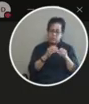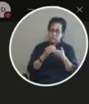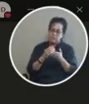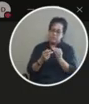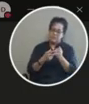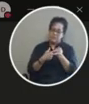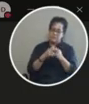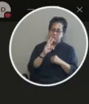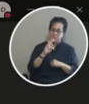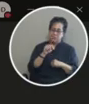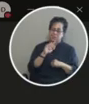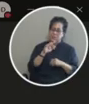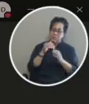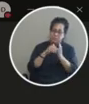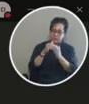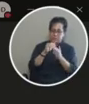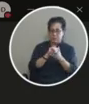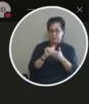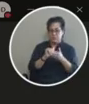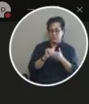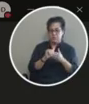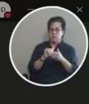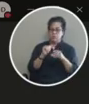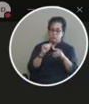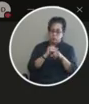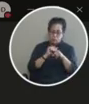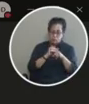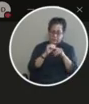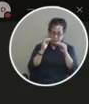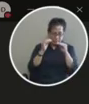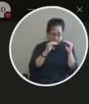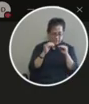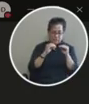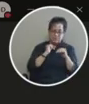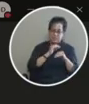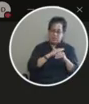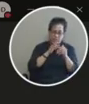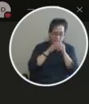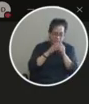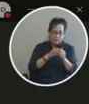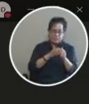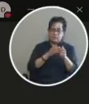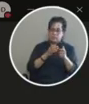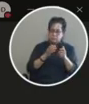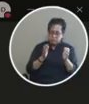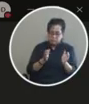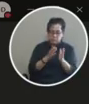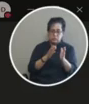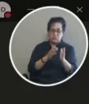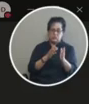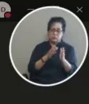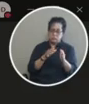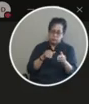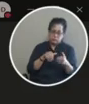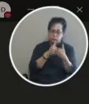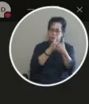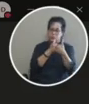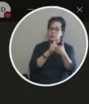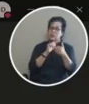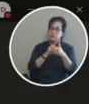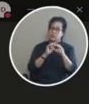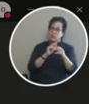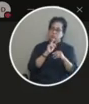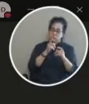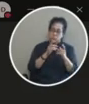$6.5 million. So in training our staff, preparing our staff, leading our staff to attack all these initiatives was very,